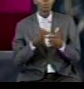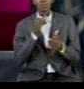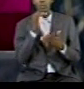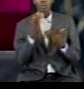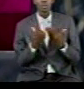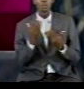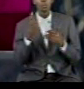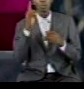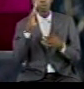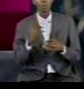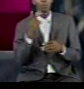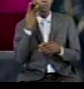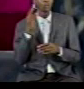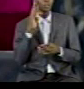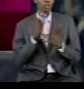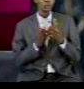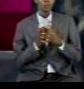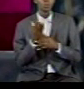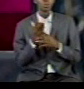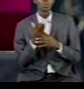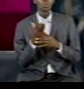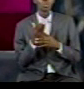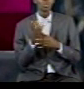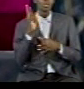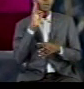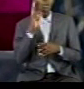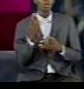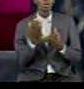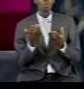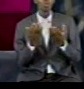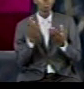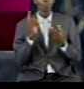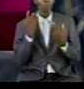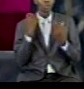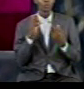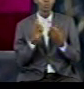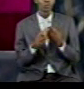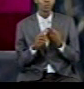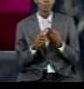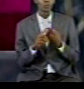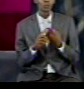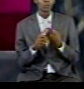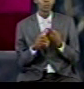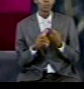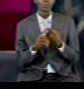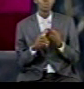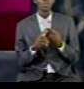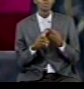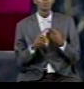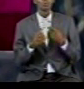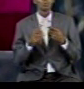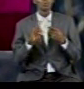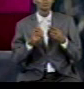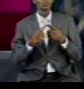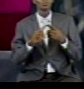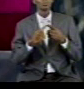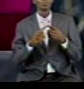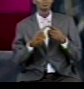through. My intention was to make heaven. I never desired another car. But after